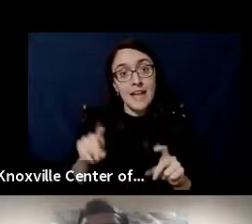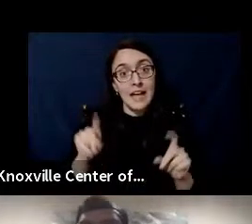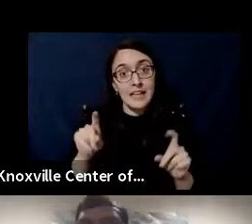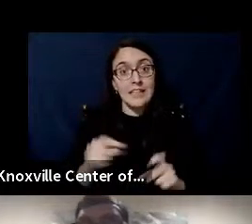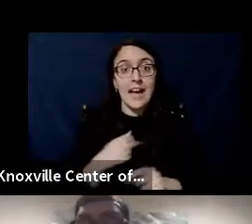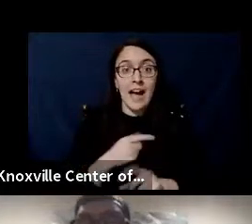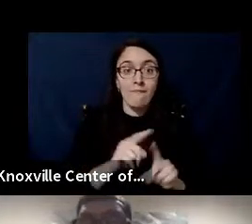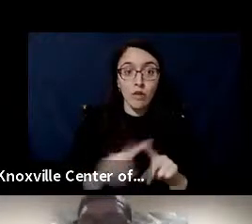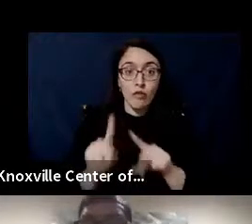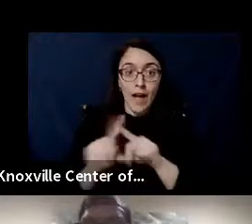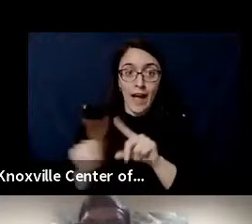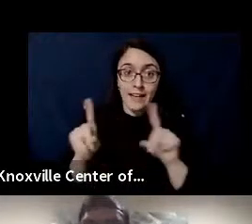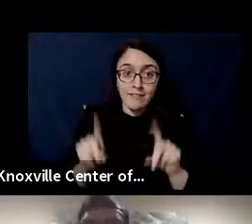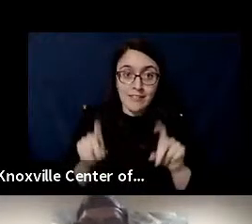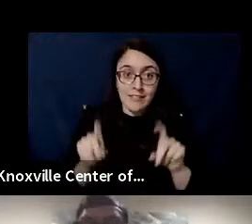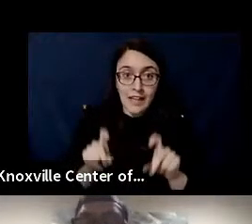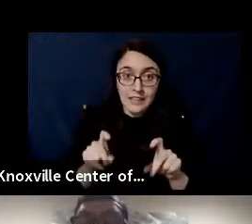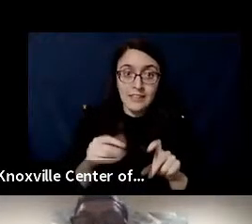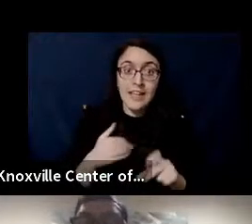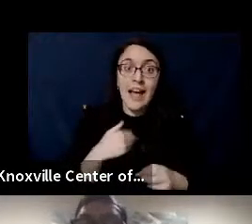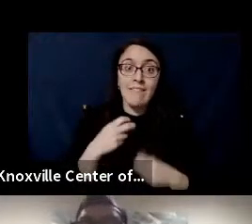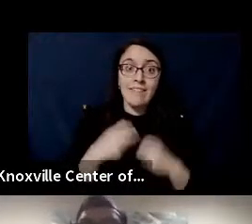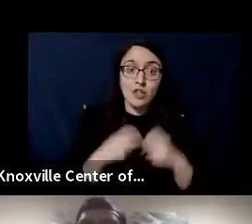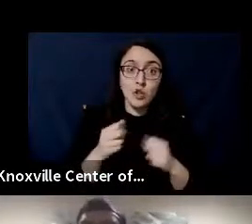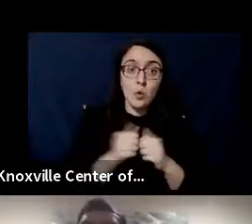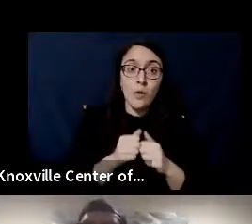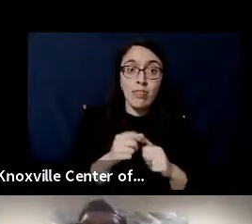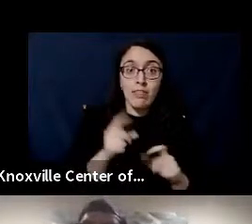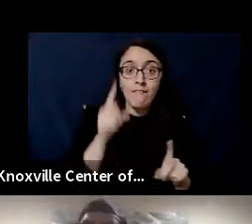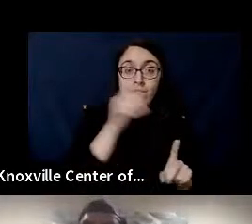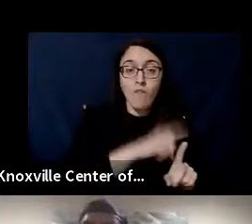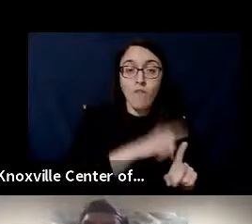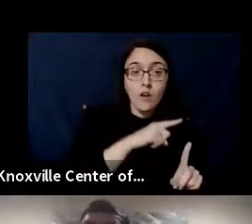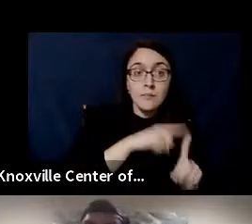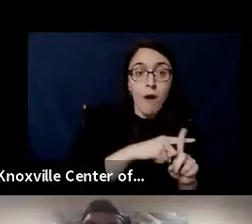There are issues of false positives, false negatives,